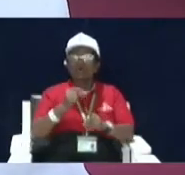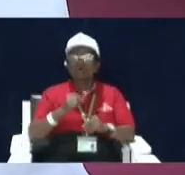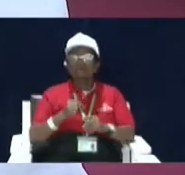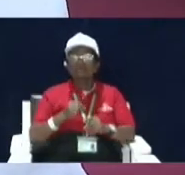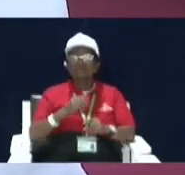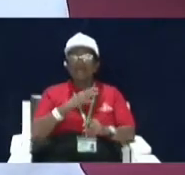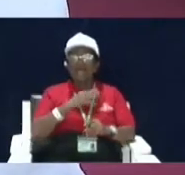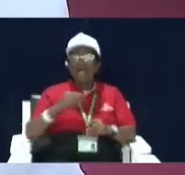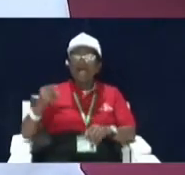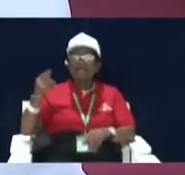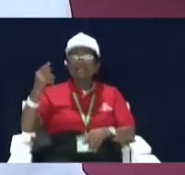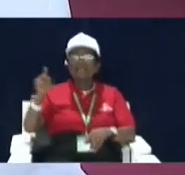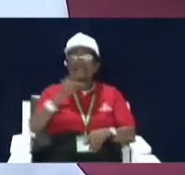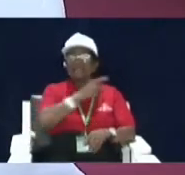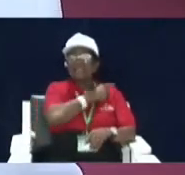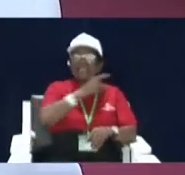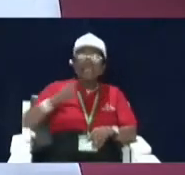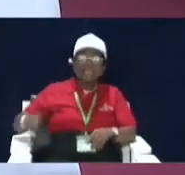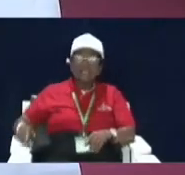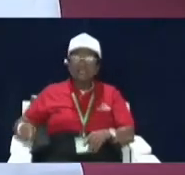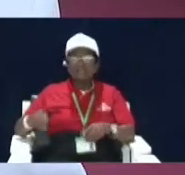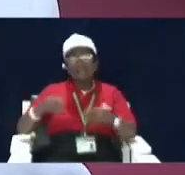and the king lost his kingdom.